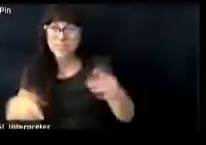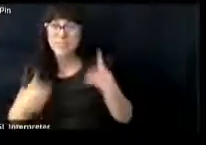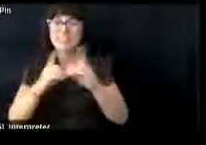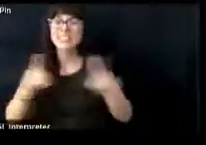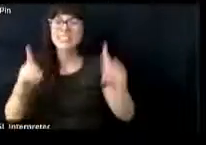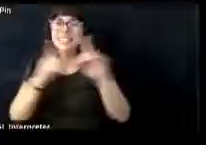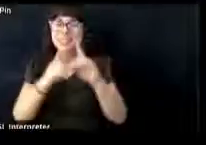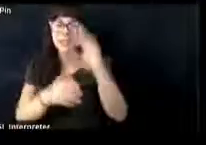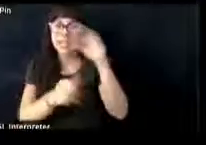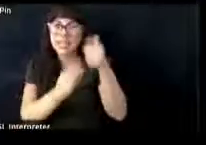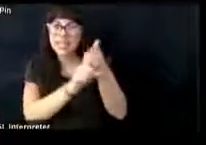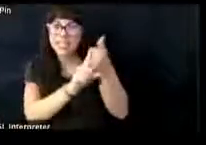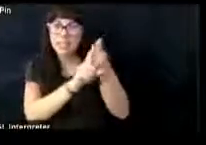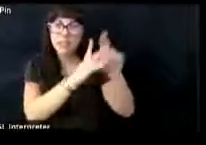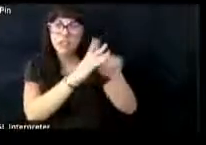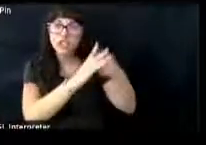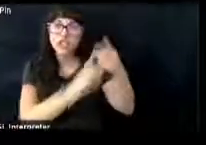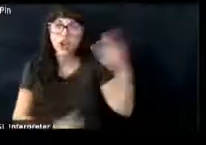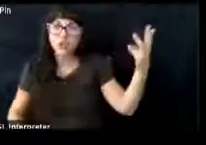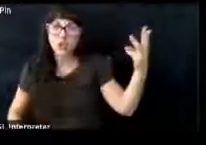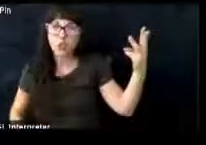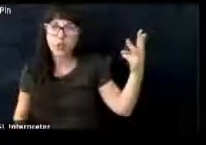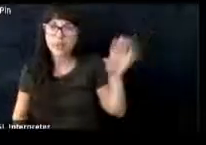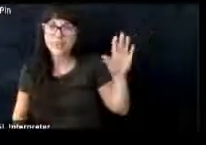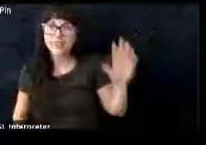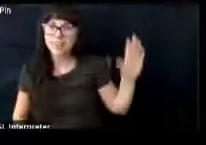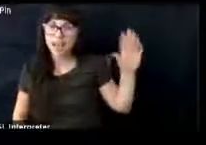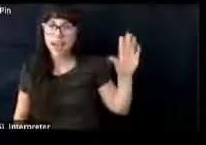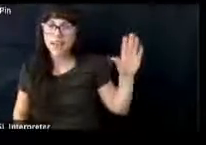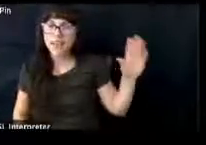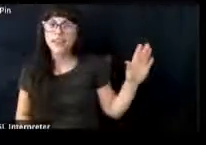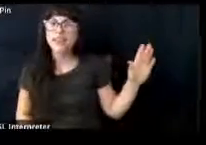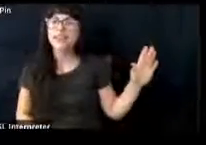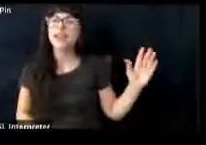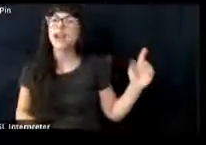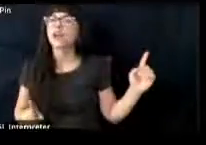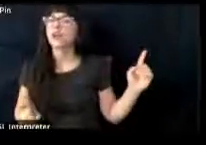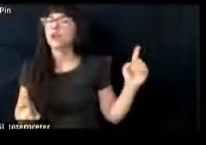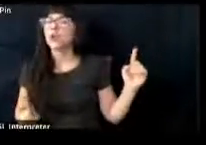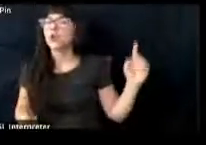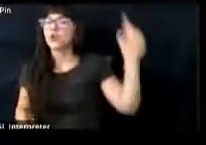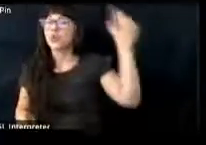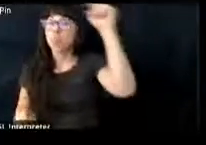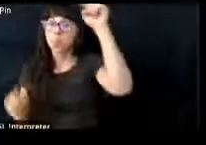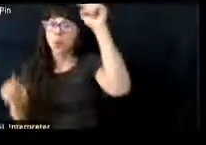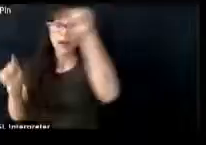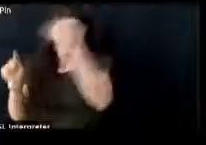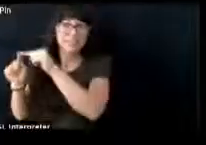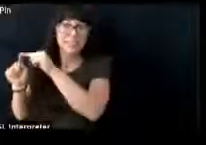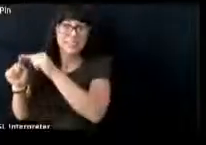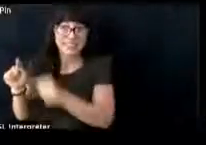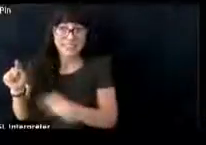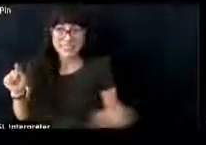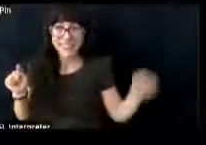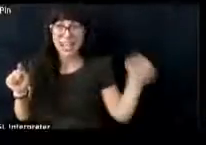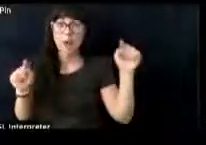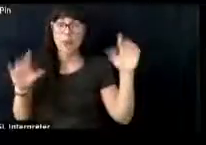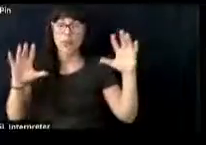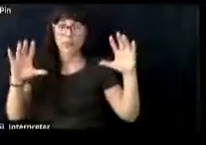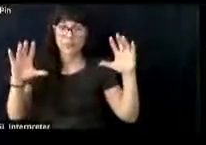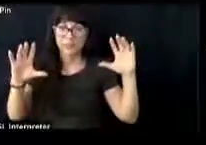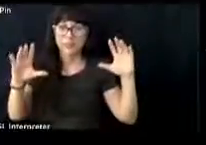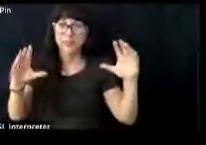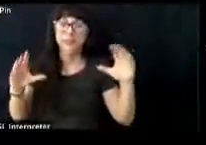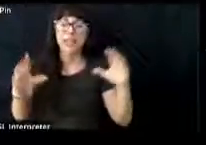that starts at the west, on the west side, and goes north and south between those boundaries, and then another